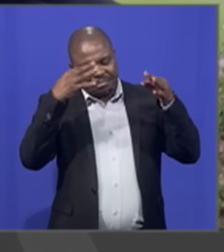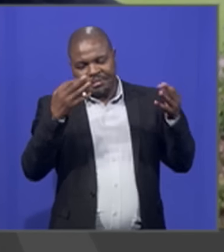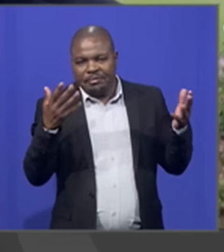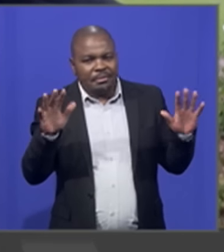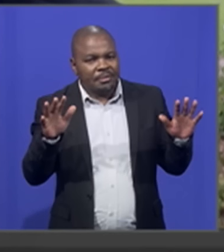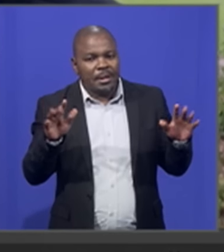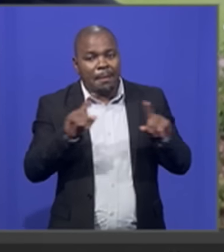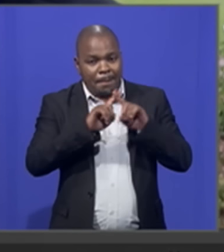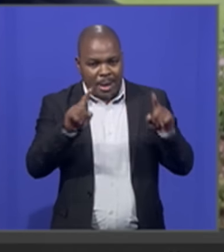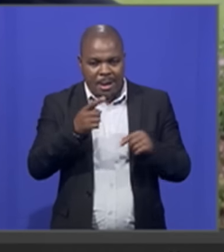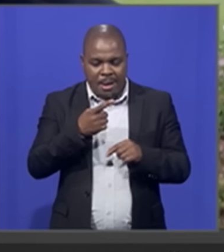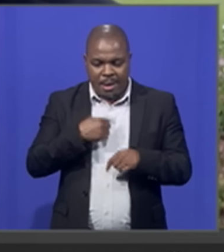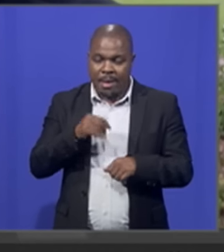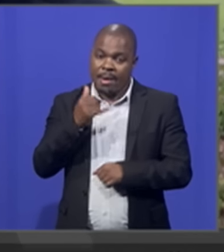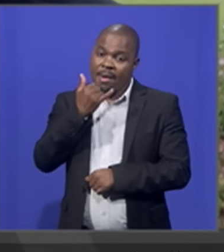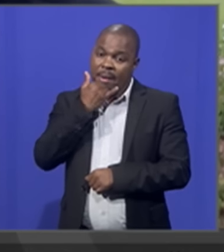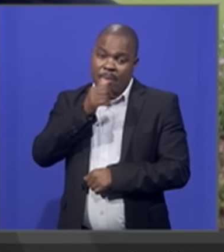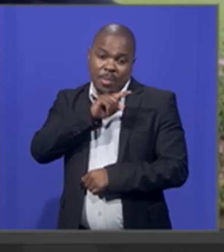gore